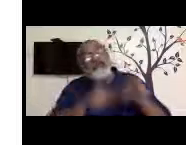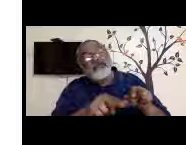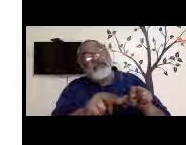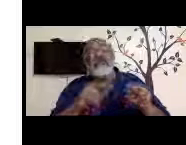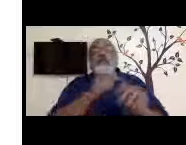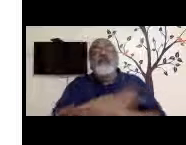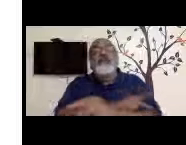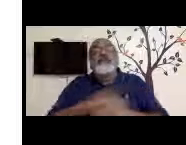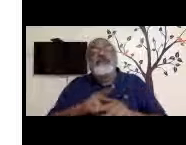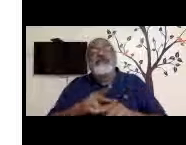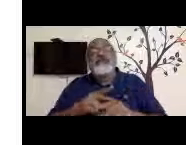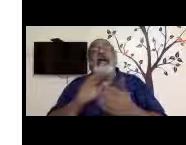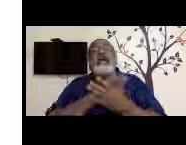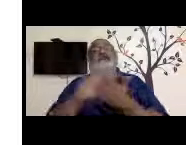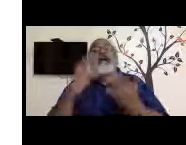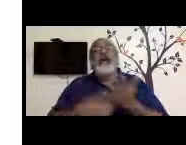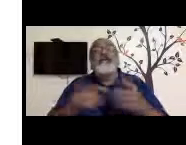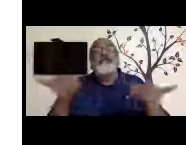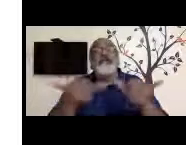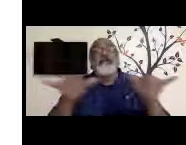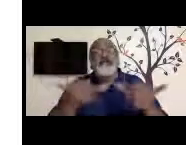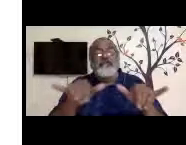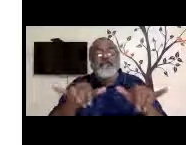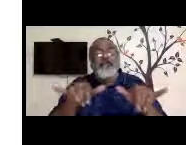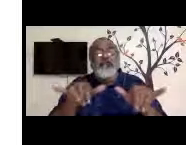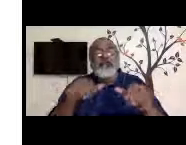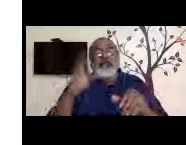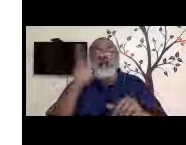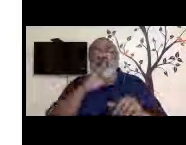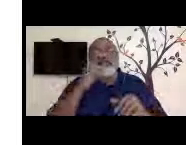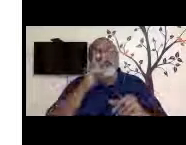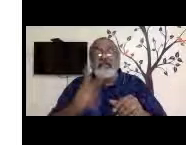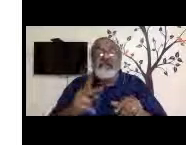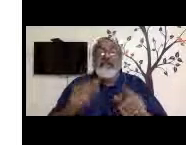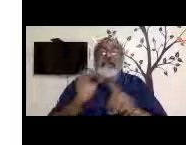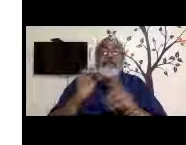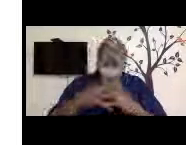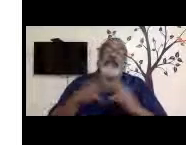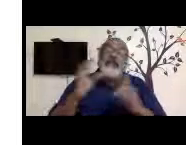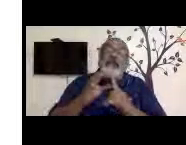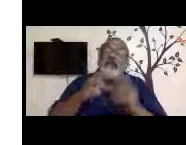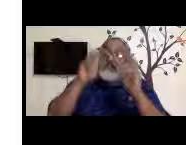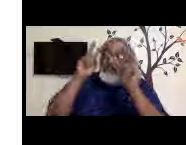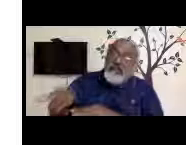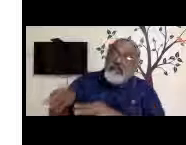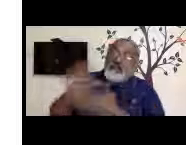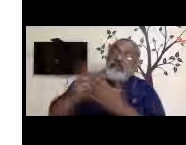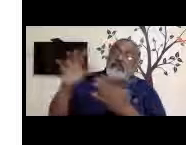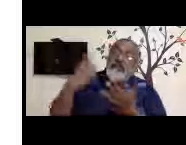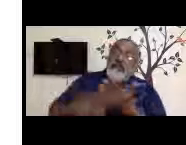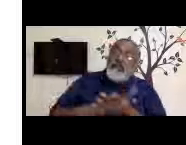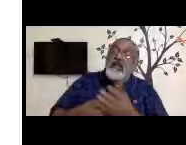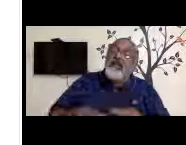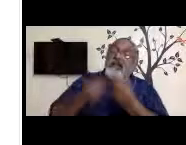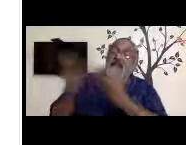as human resource, instead of looking at persons with disabilities as a human resource, and to